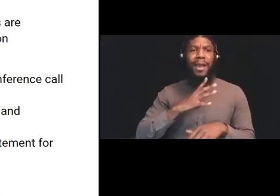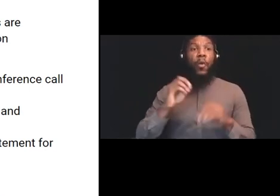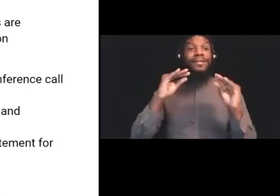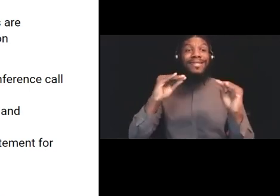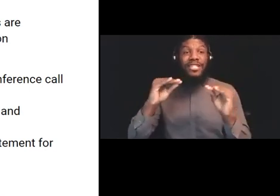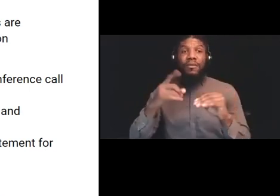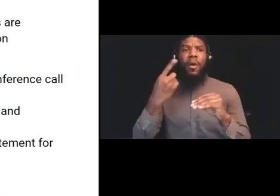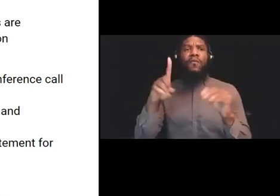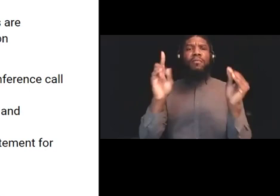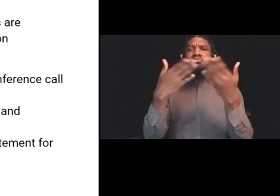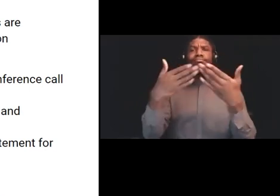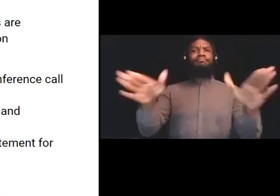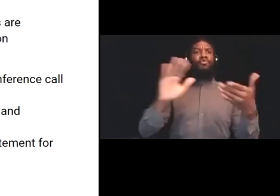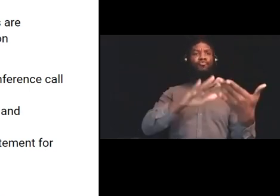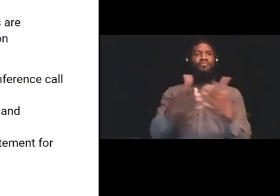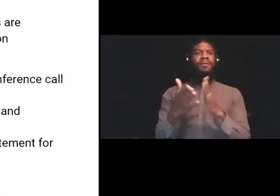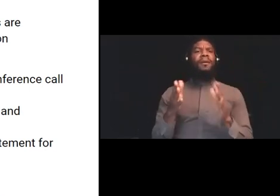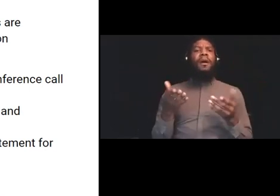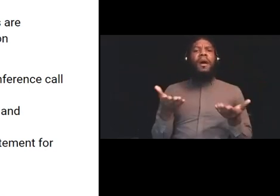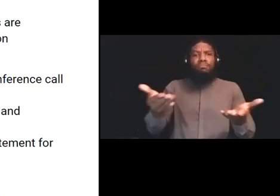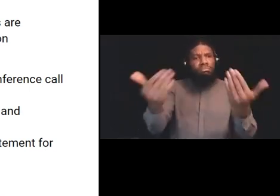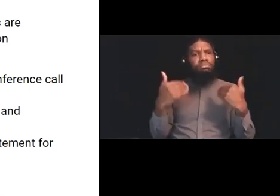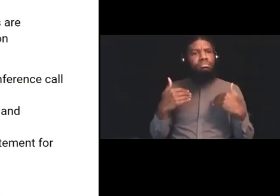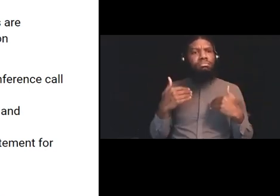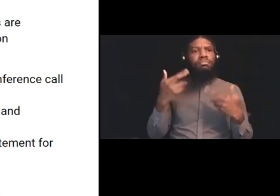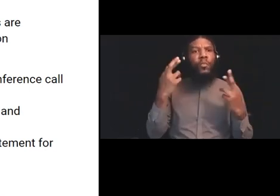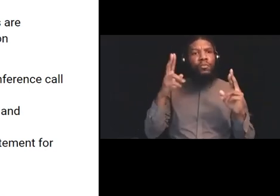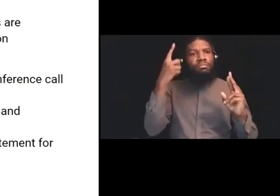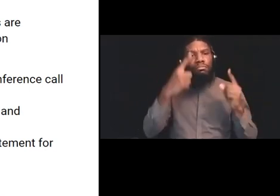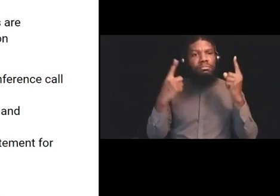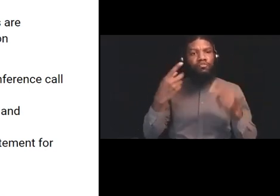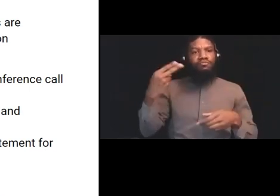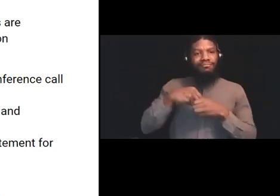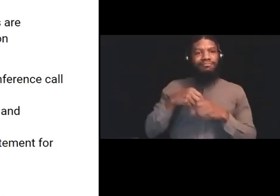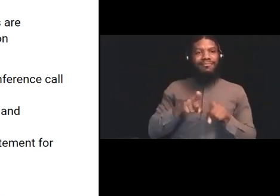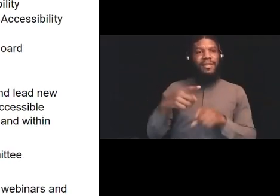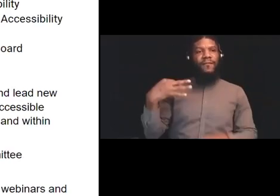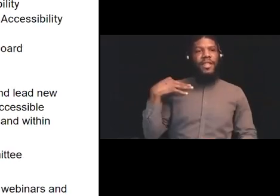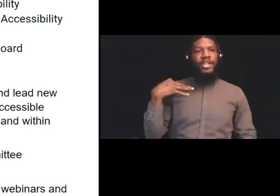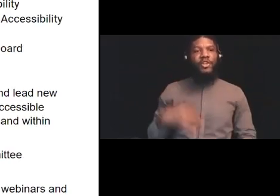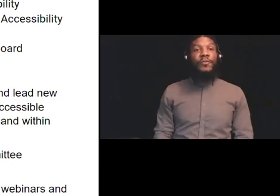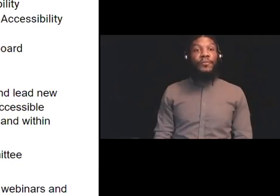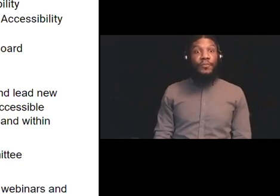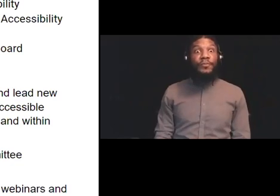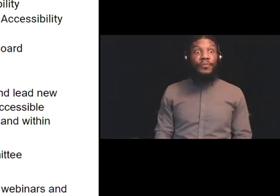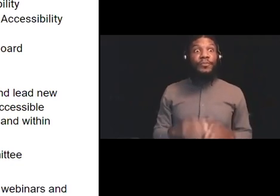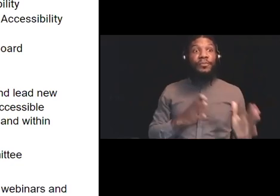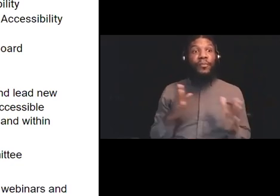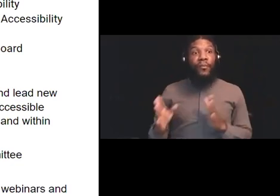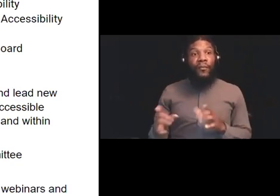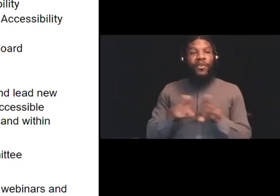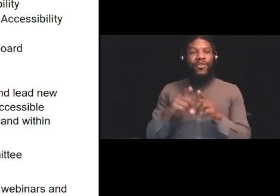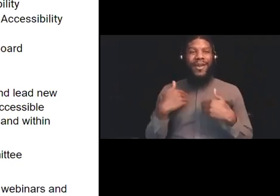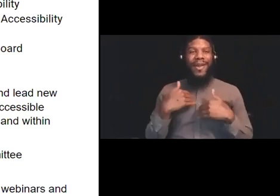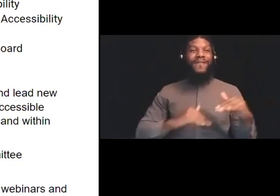for the larger community, I hope you'll consider joining us as a volunteer. We also have a